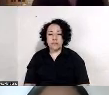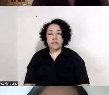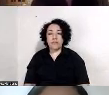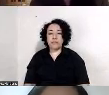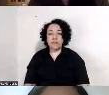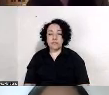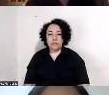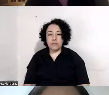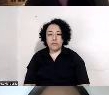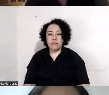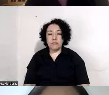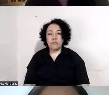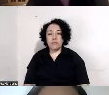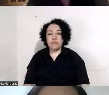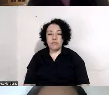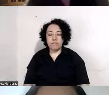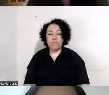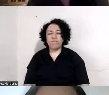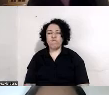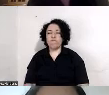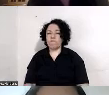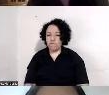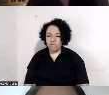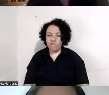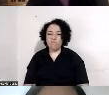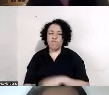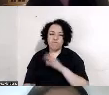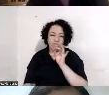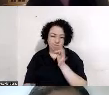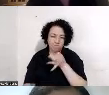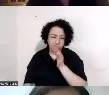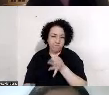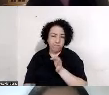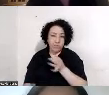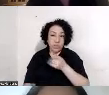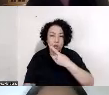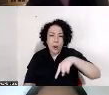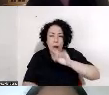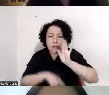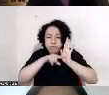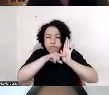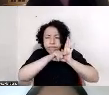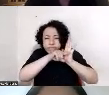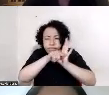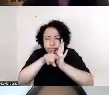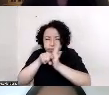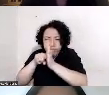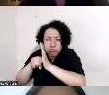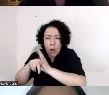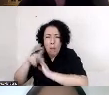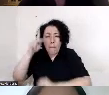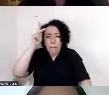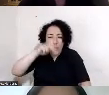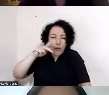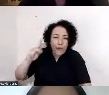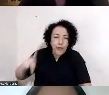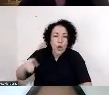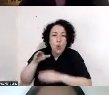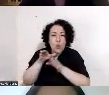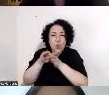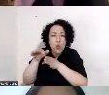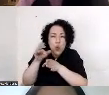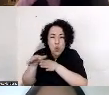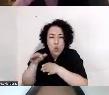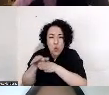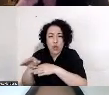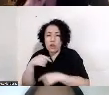opportunities for independent study. Então, nós fizemos também uma pesquisa com professores e conselheiros e nós conseguimos diagnosticar que